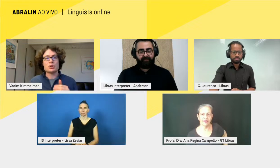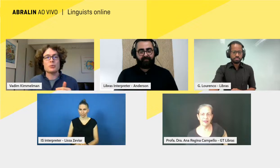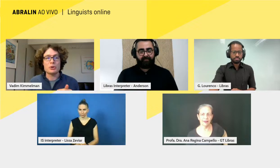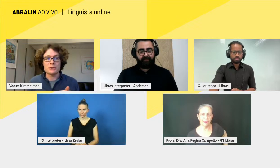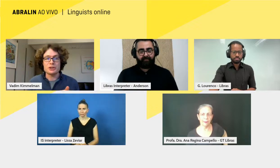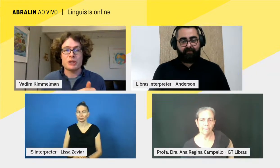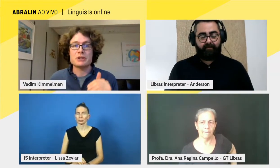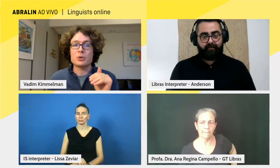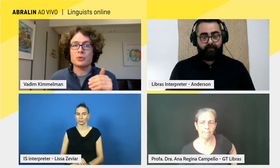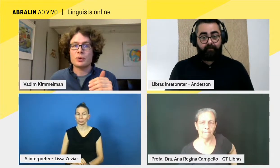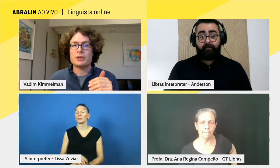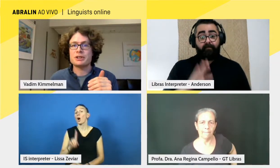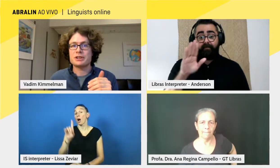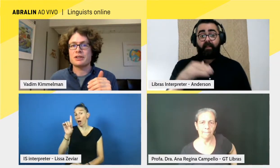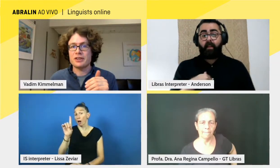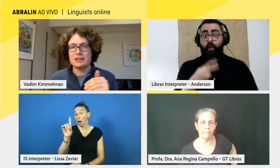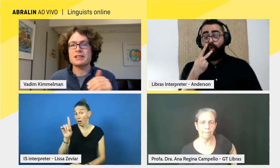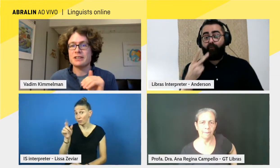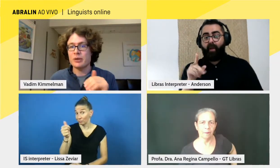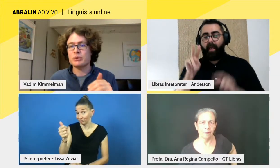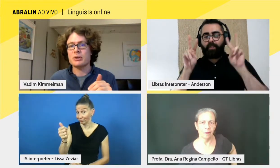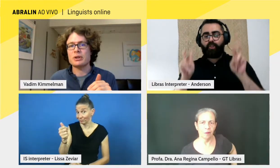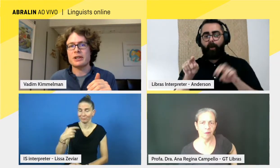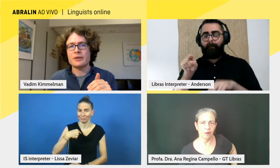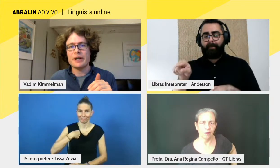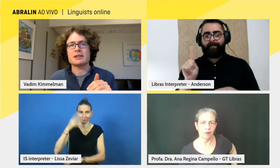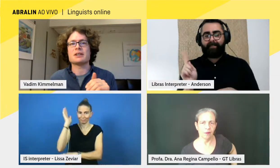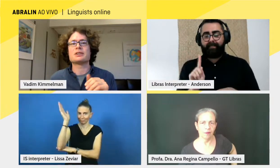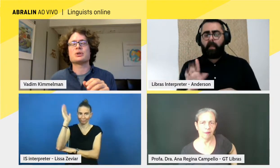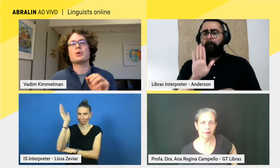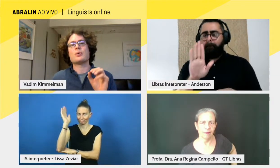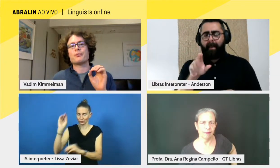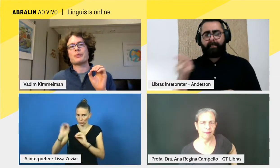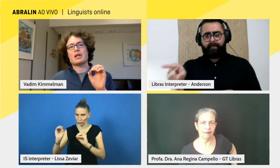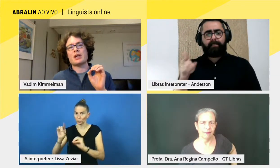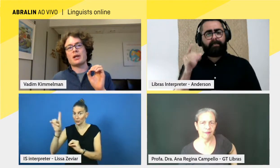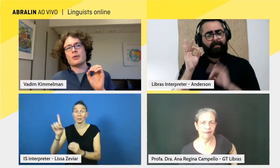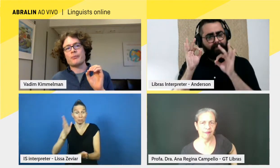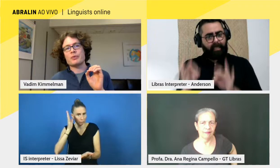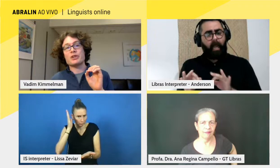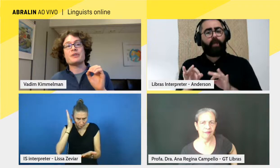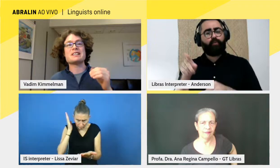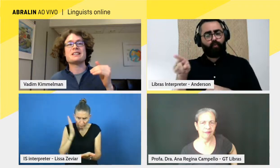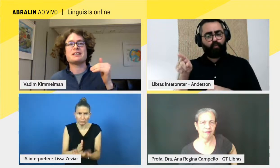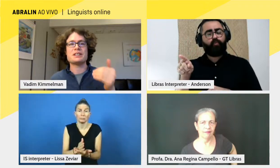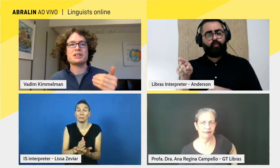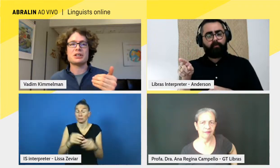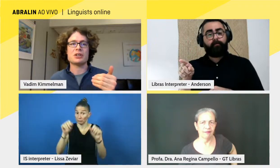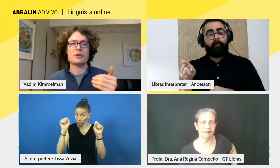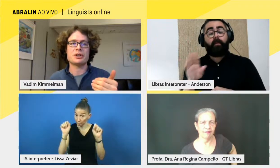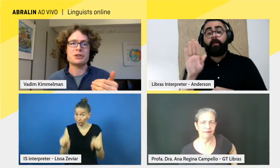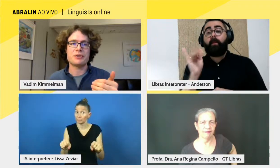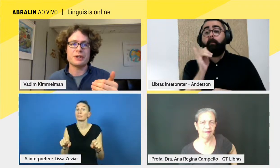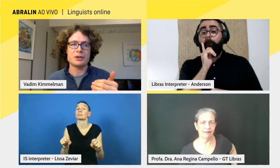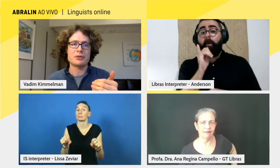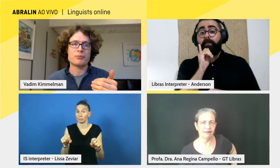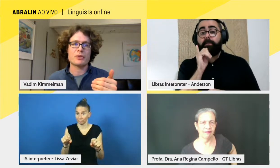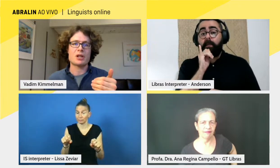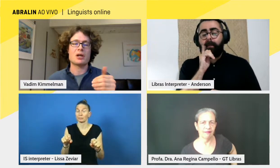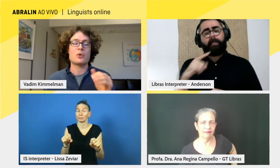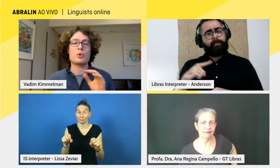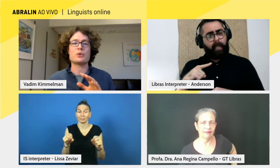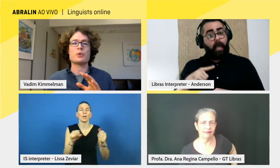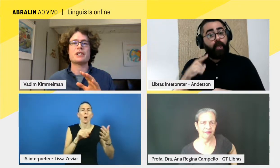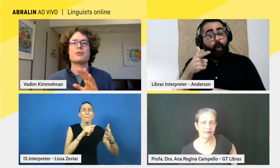I didn't talk about it, but of course, this is absolutely correct. So there is an additional